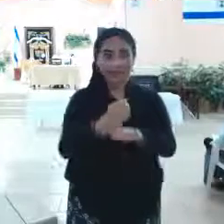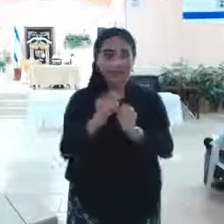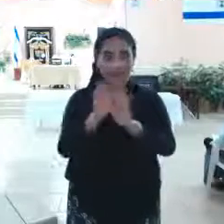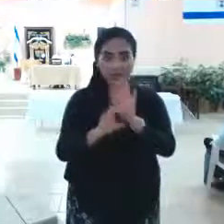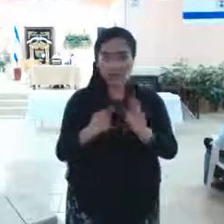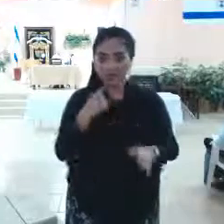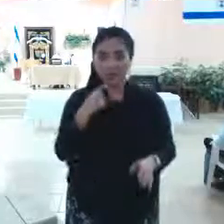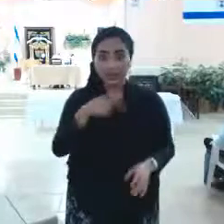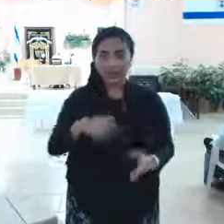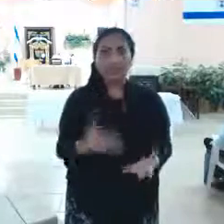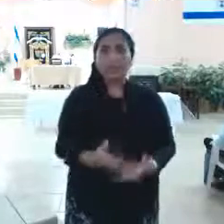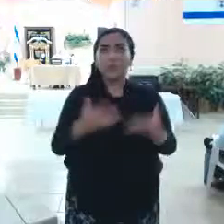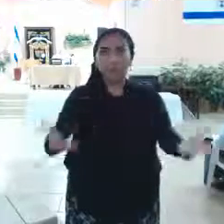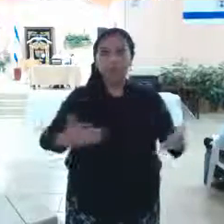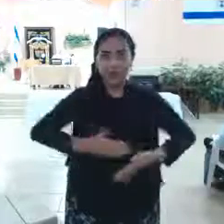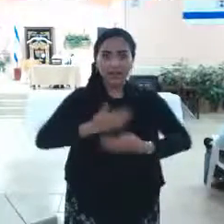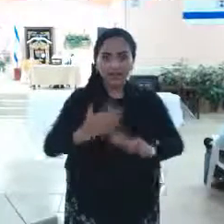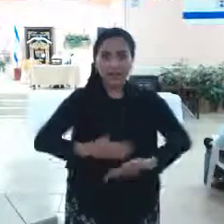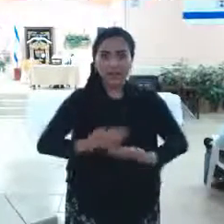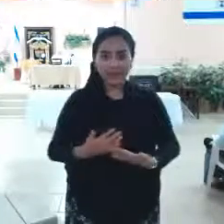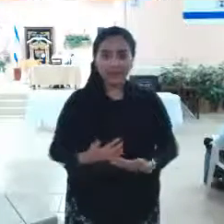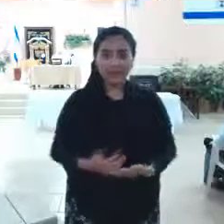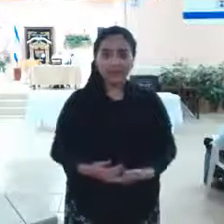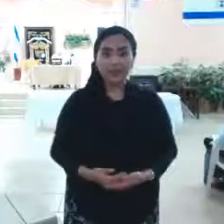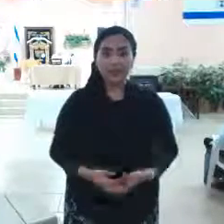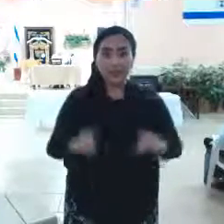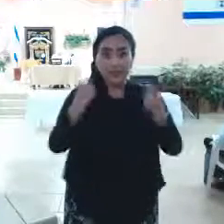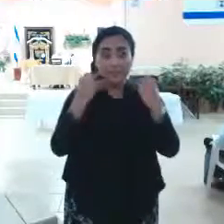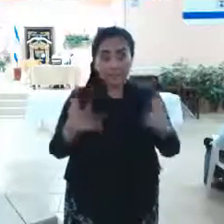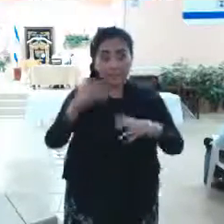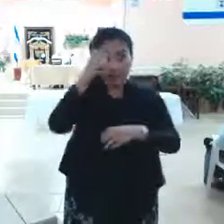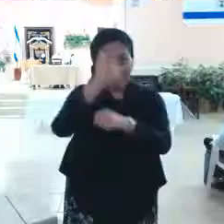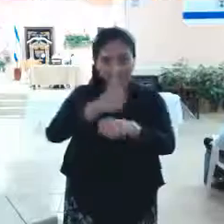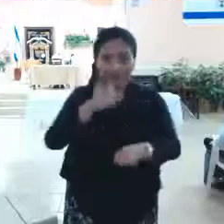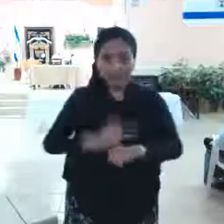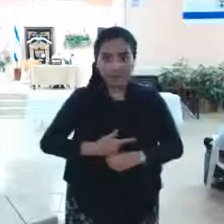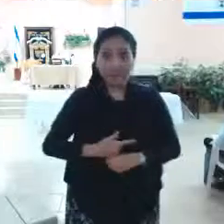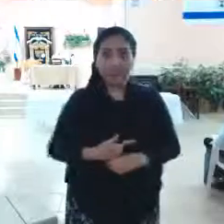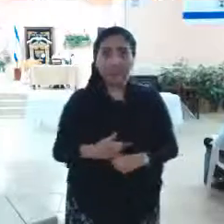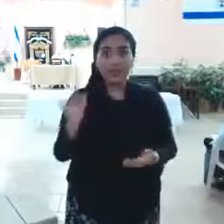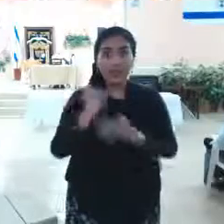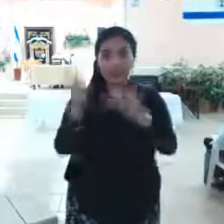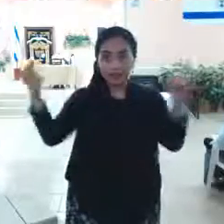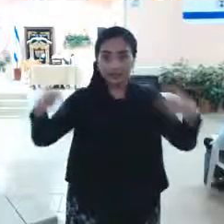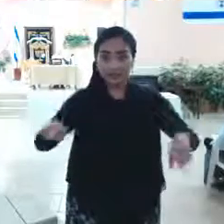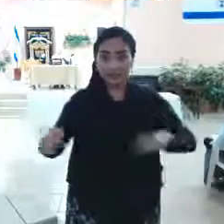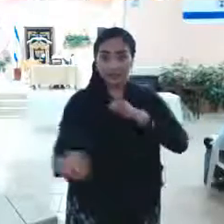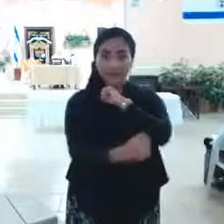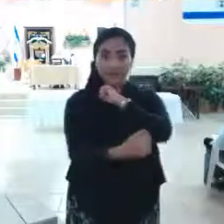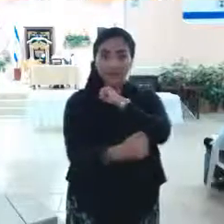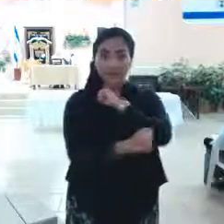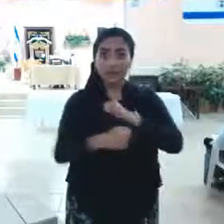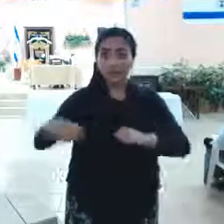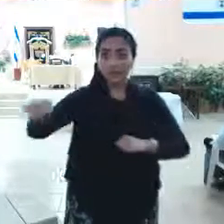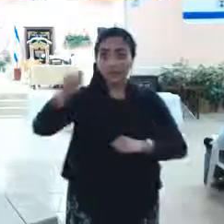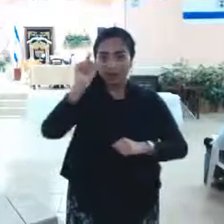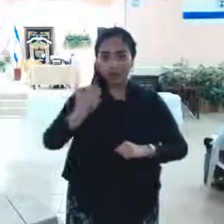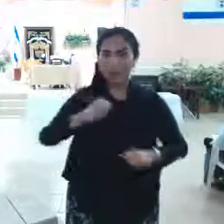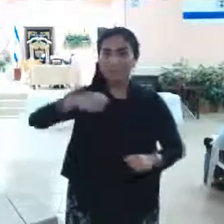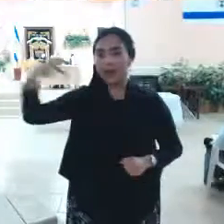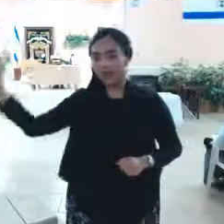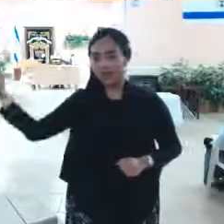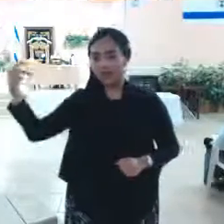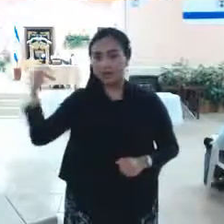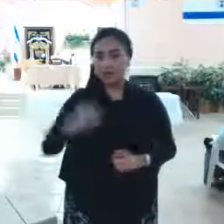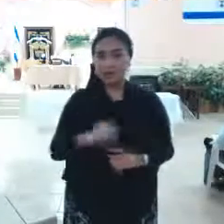Takanot's commandments. They were so happy, so joyful. Many brothers, that they came to take a Pesach, they had